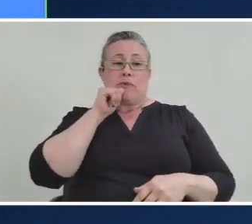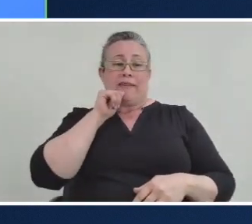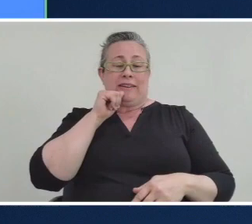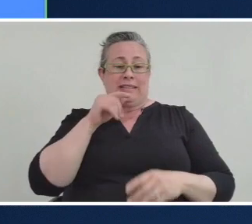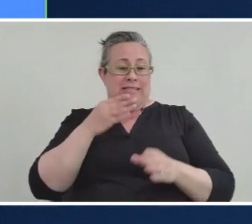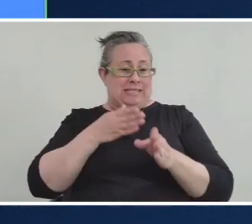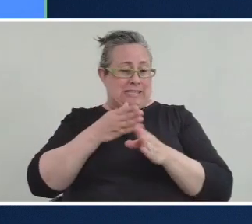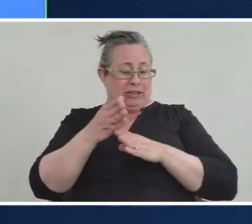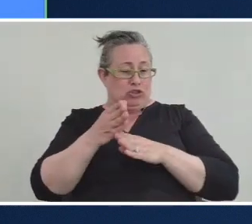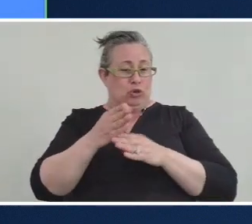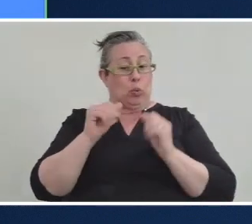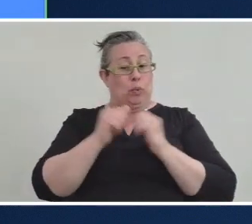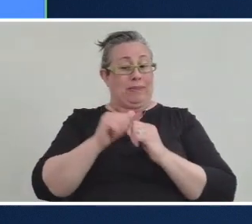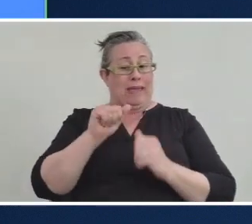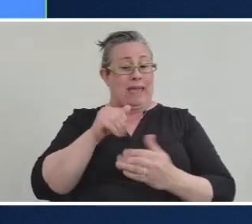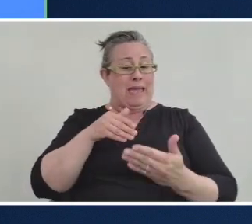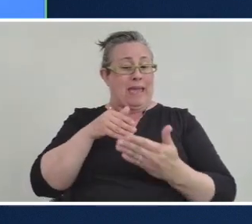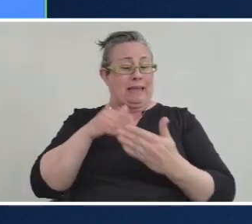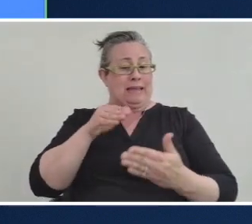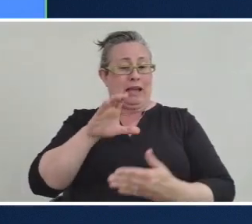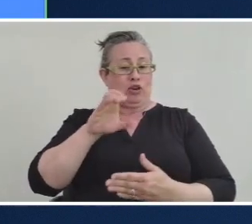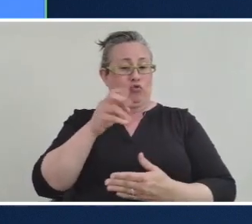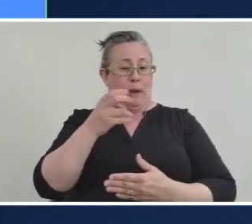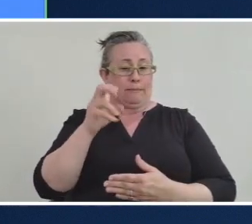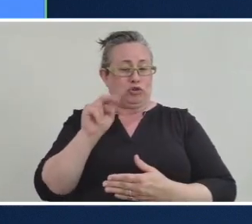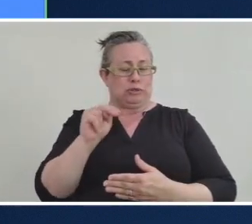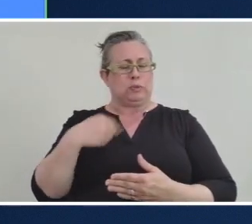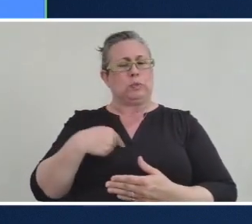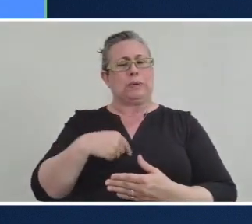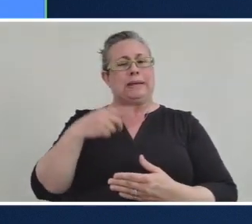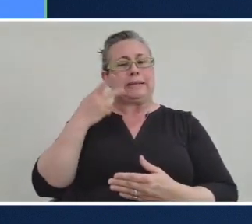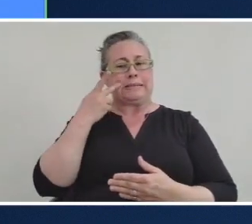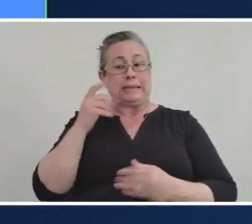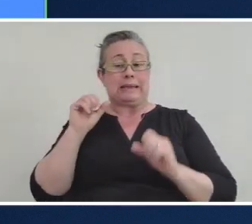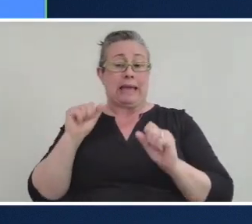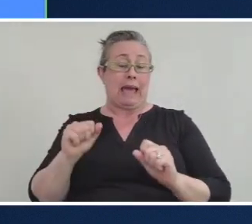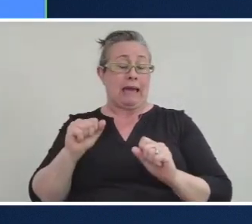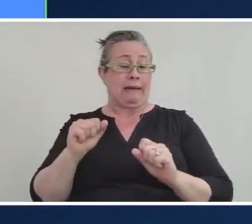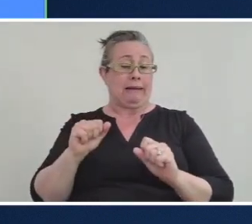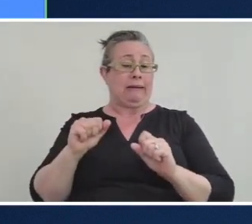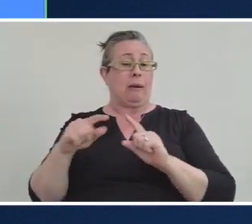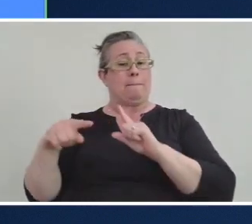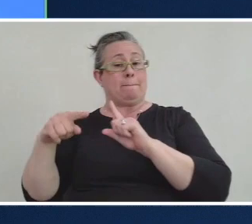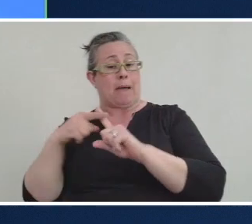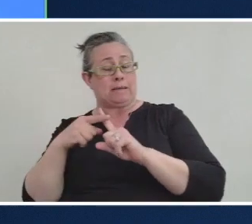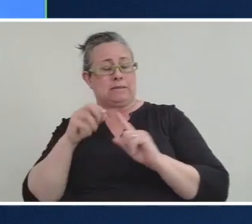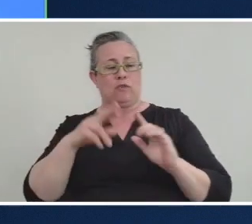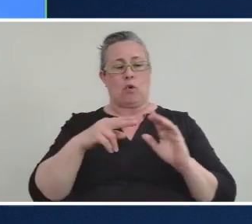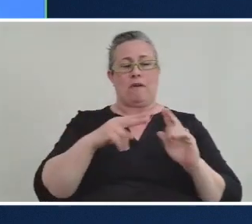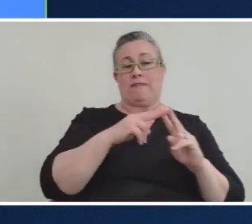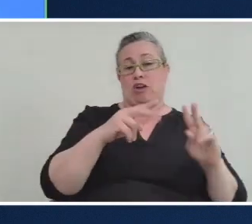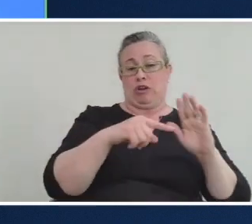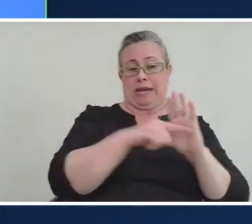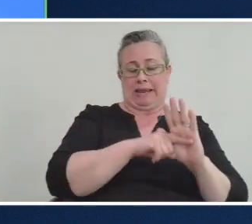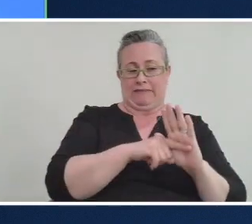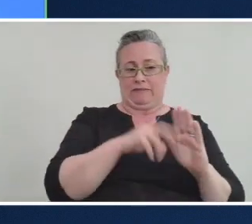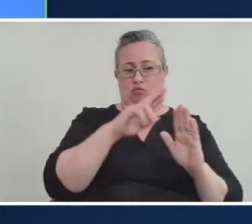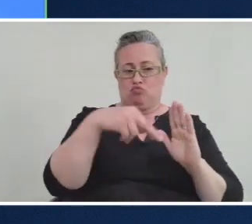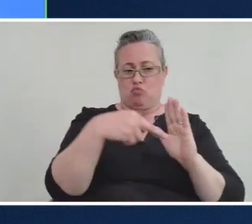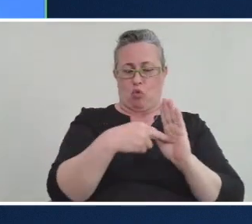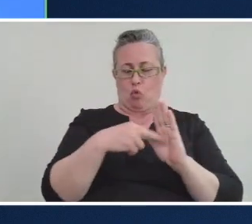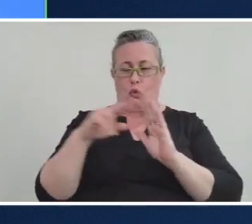anti-corruption, we see that the private sector can play a very positive role or it can play a very negative role, including in the kinds of